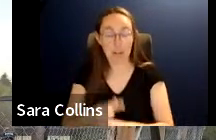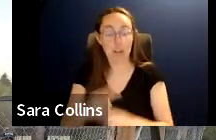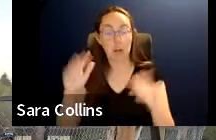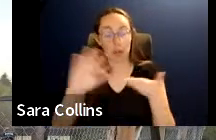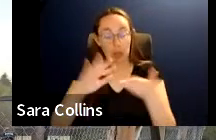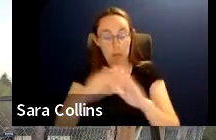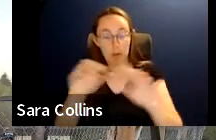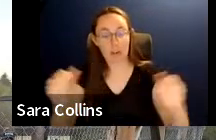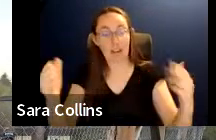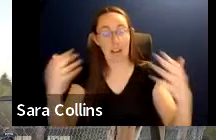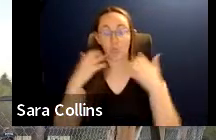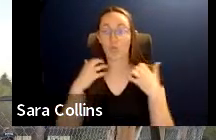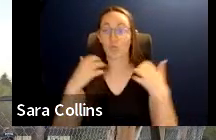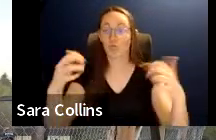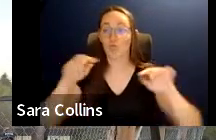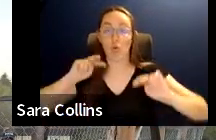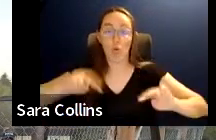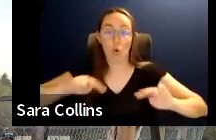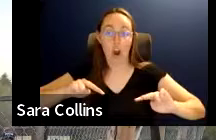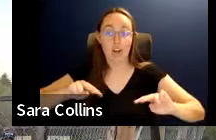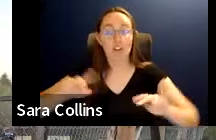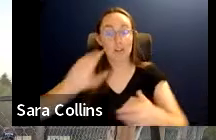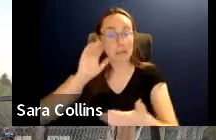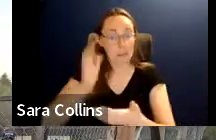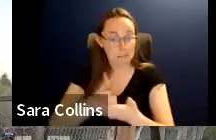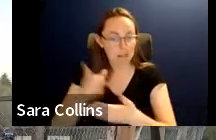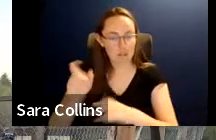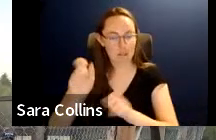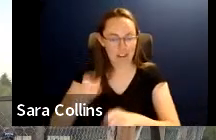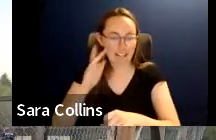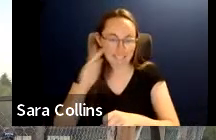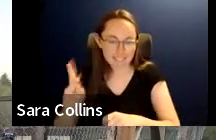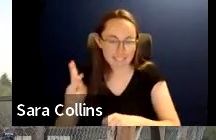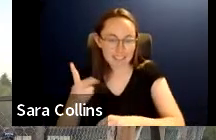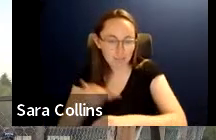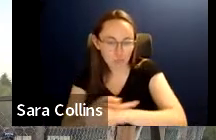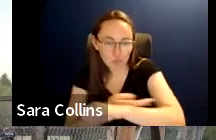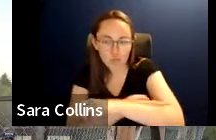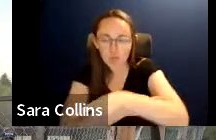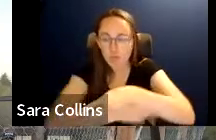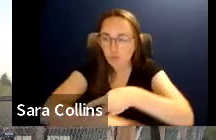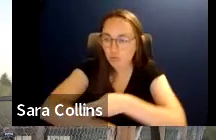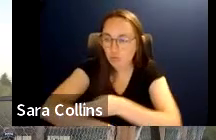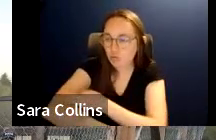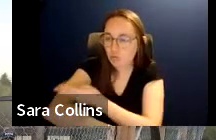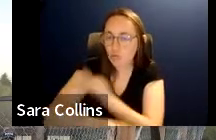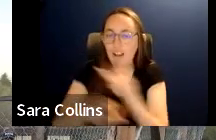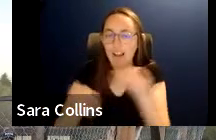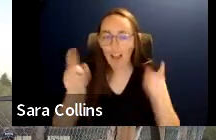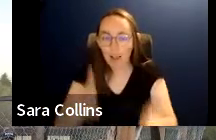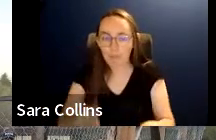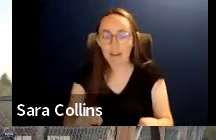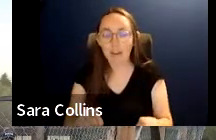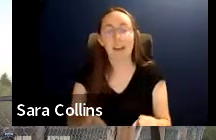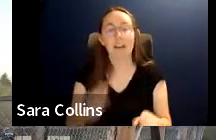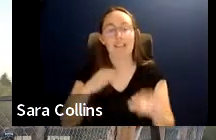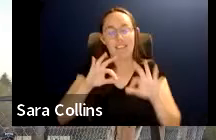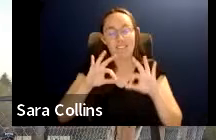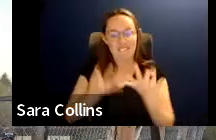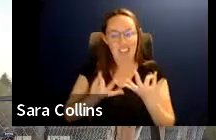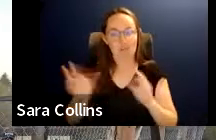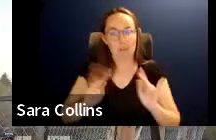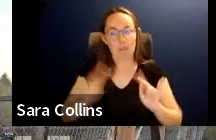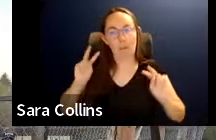sheep shearer shearing one of our sheep in the background, and in the foreground is a family and a number of different people just